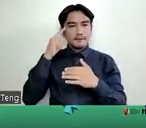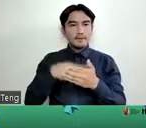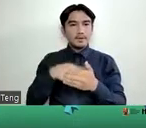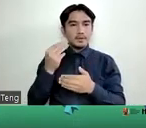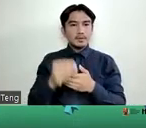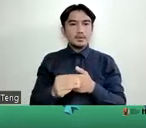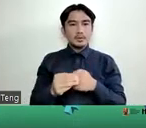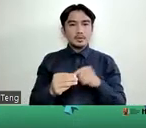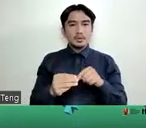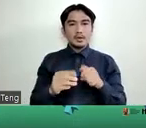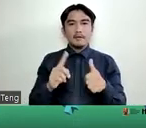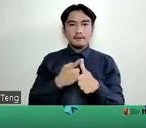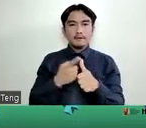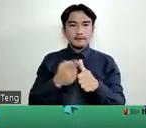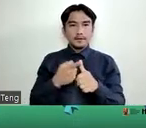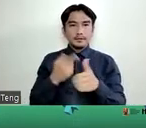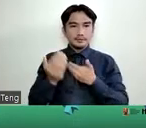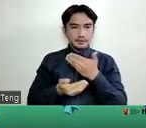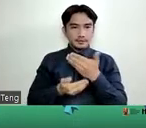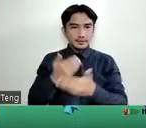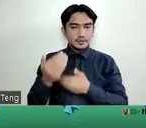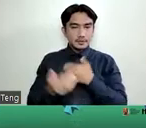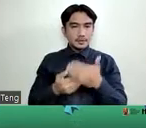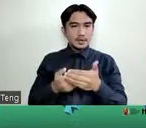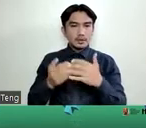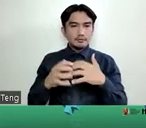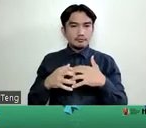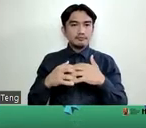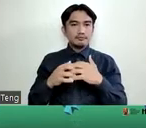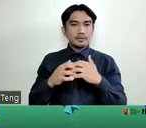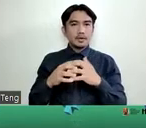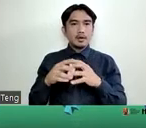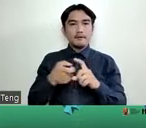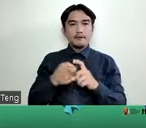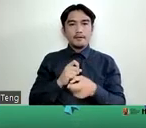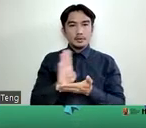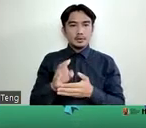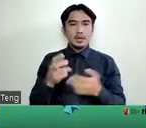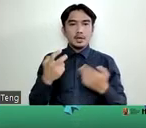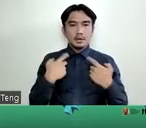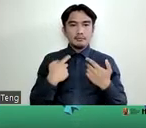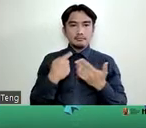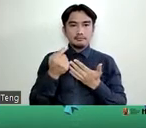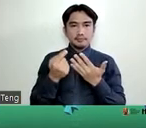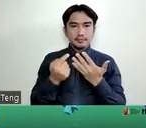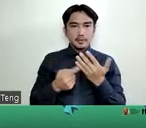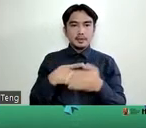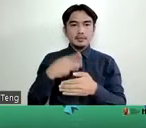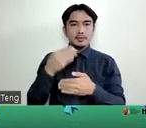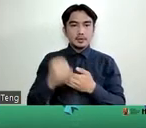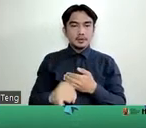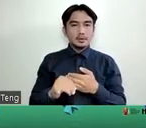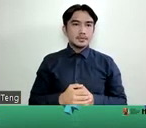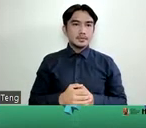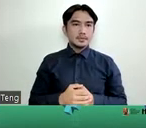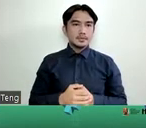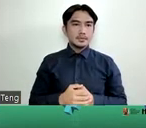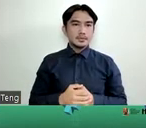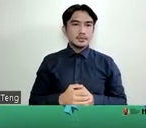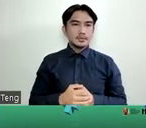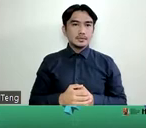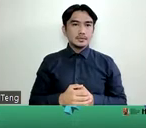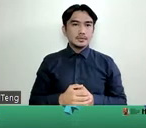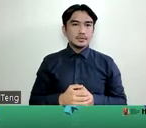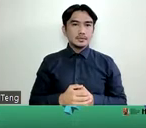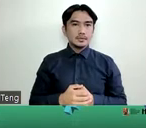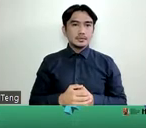first incubation program of Benilde. So far, here are some of the incubated projects from the various programs of Benilde.